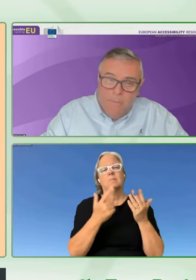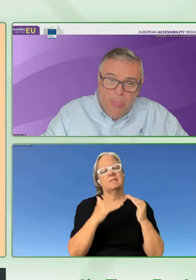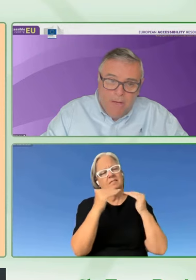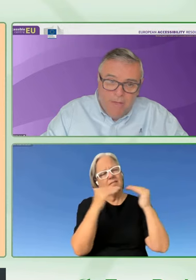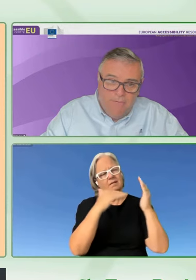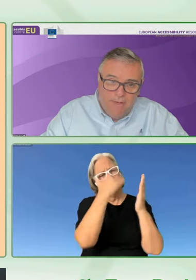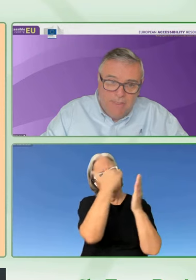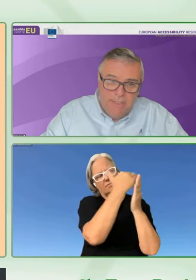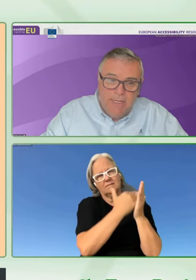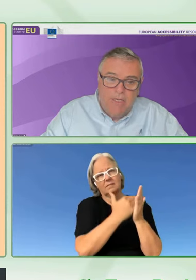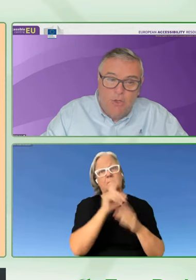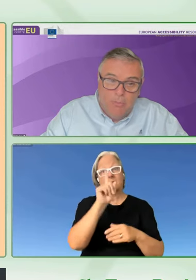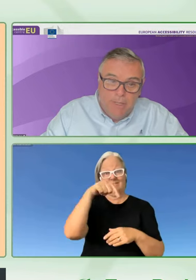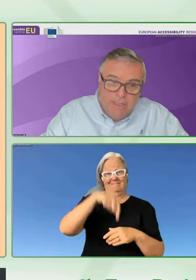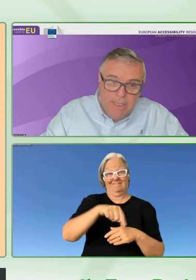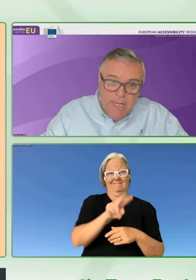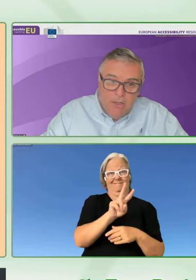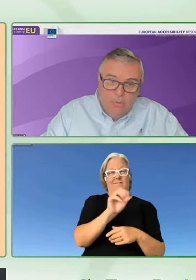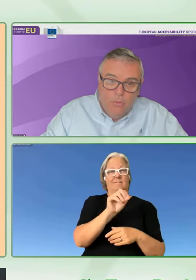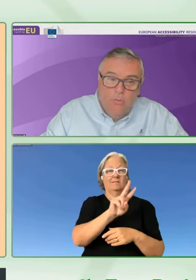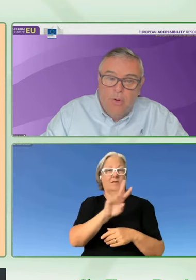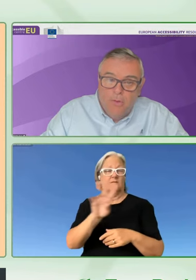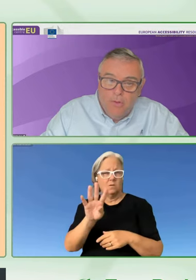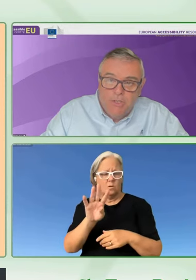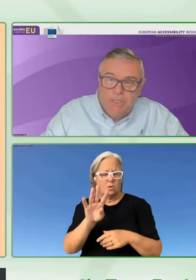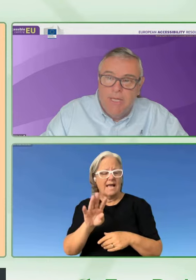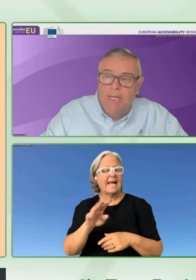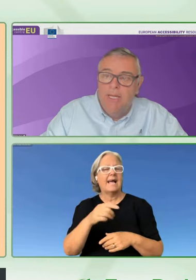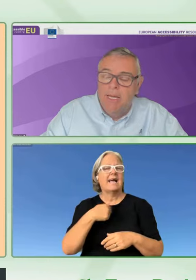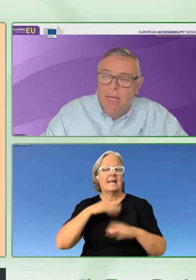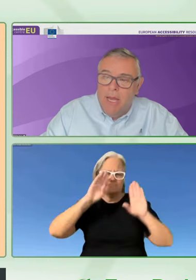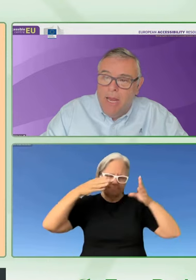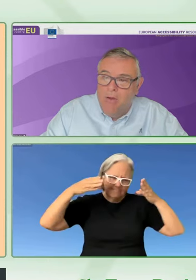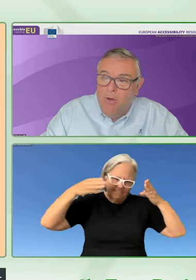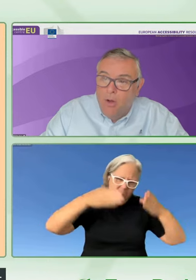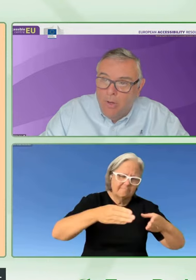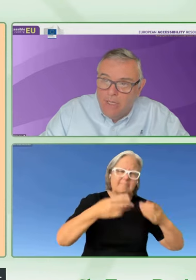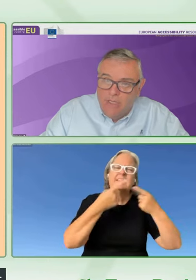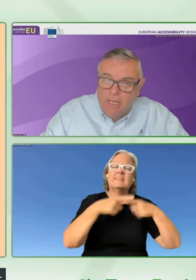on different topics to produce